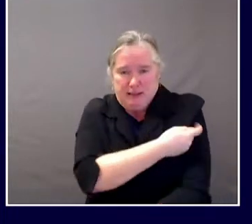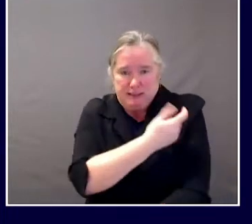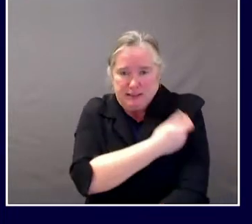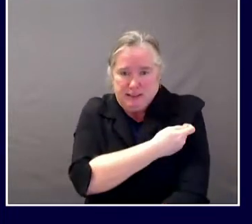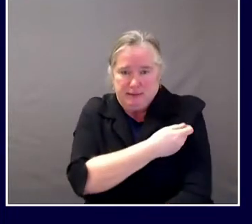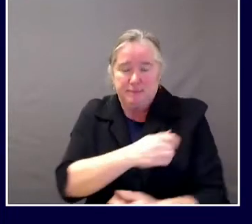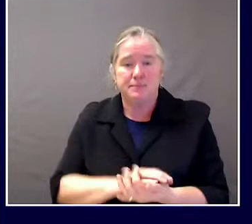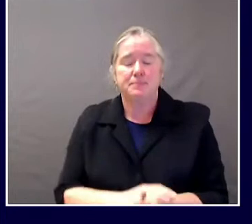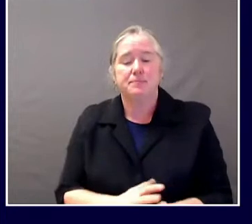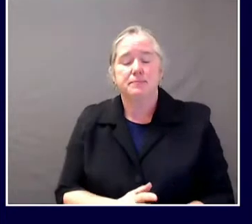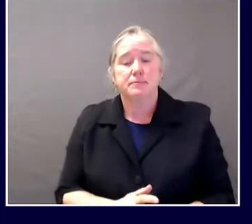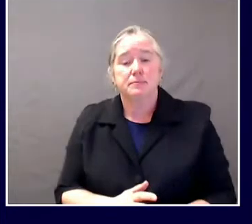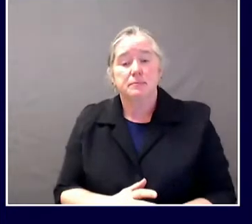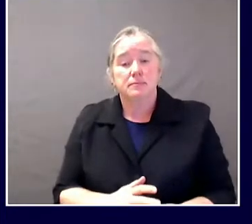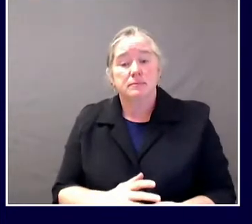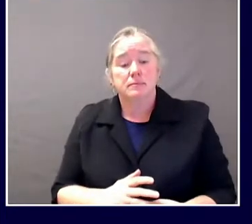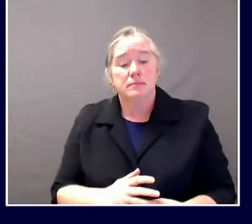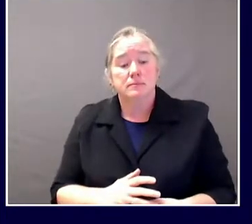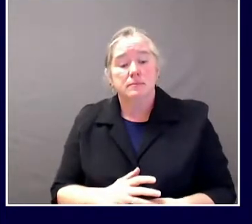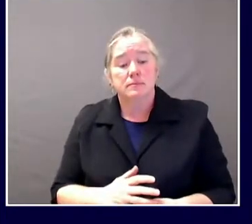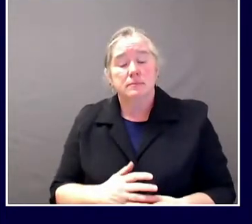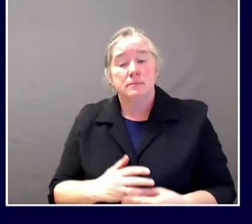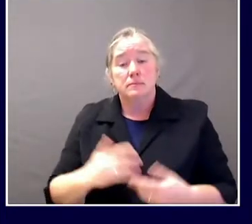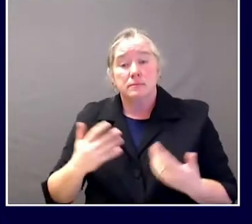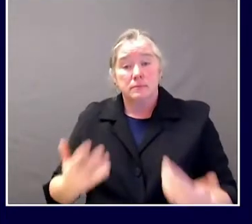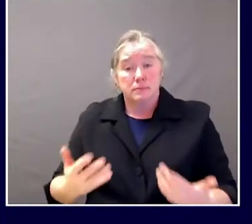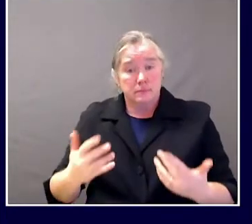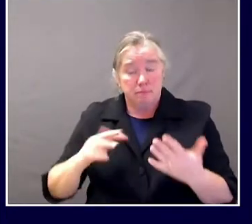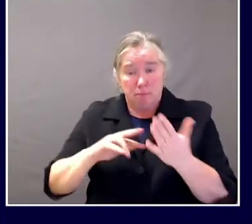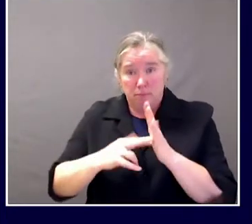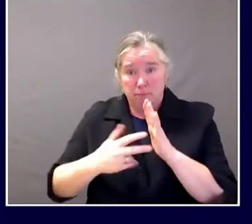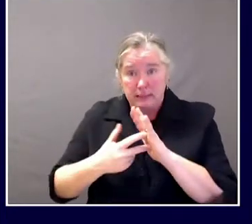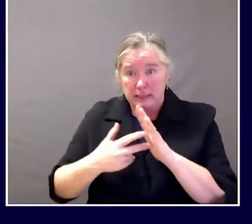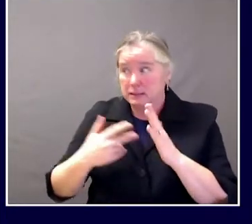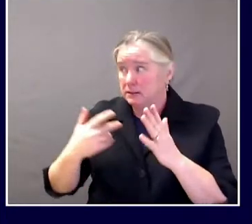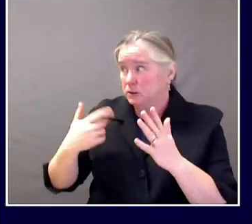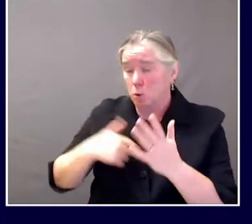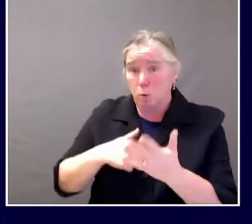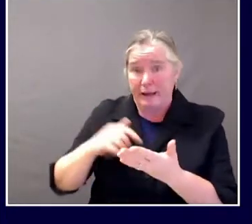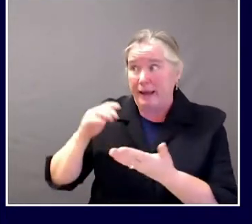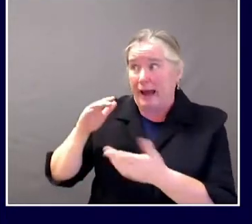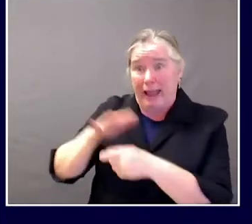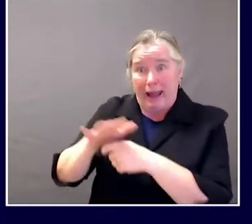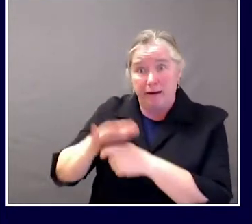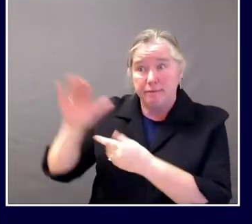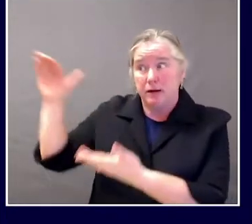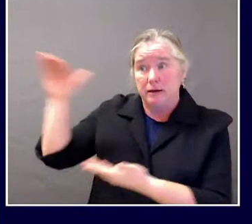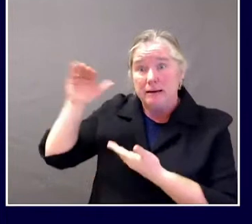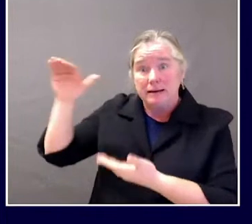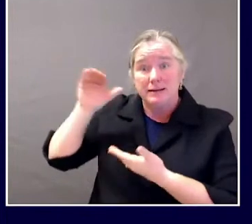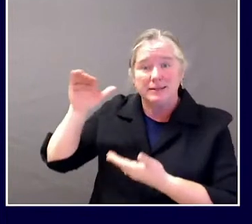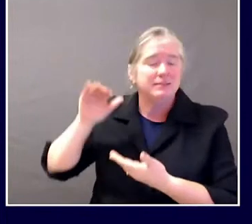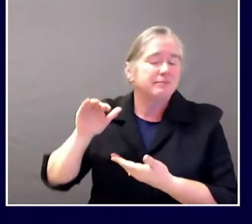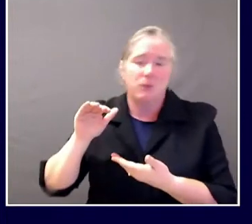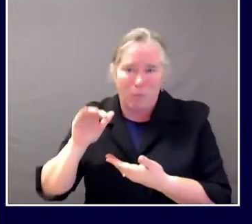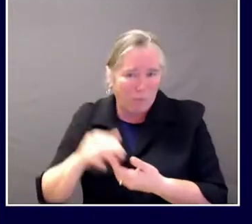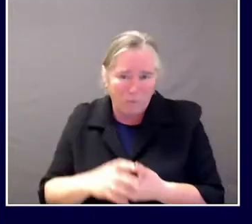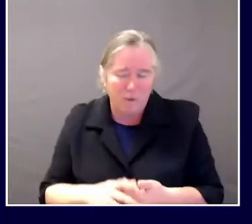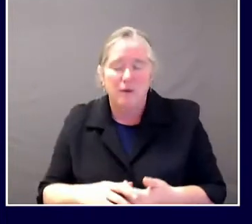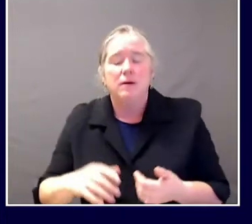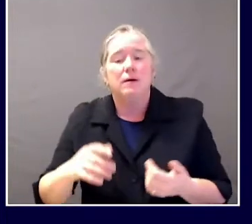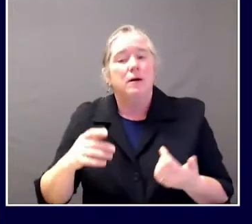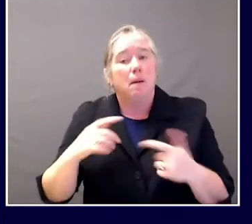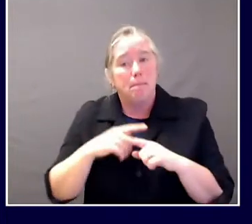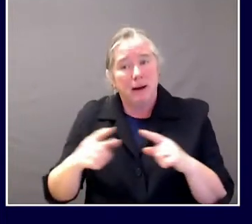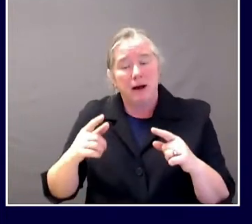Does that mean that the throughput is what it should be or could have been? No, but that sometimes is what equity looks like. I